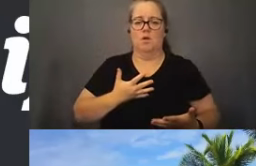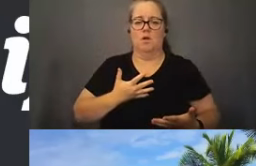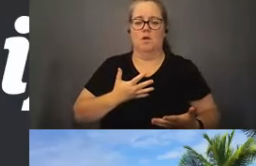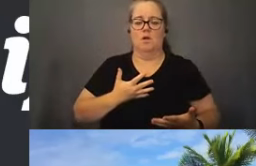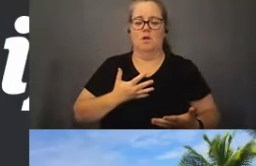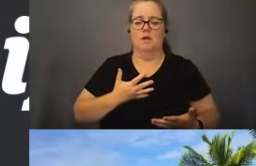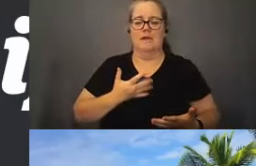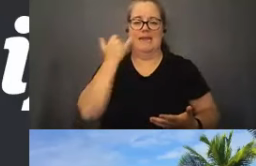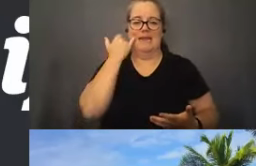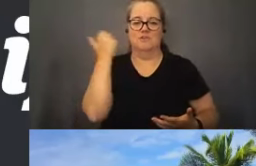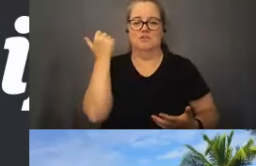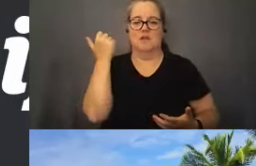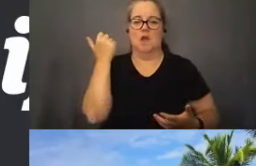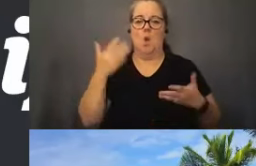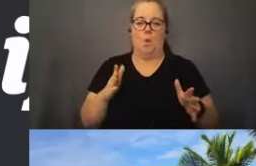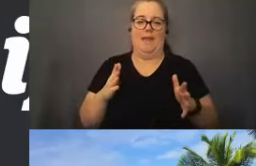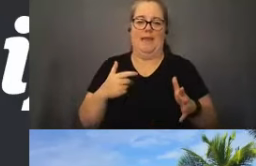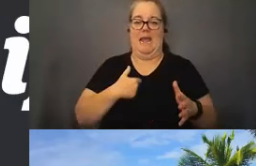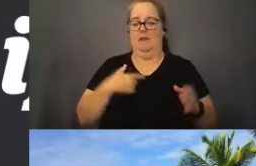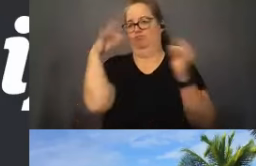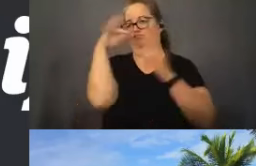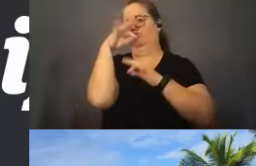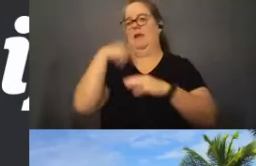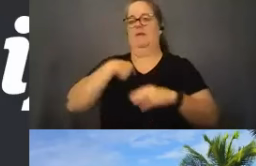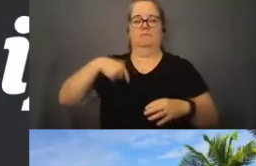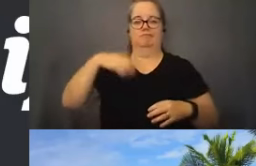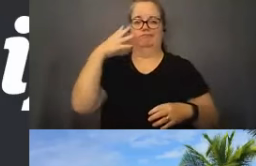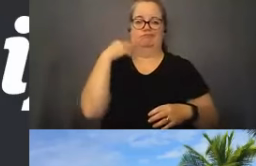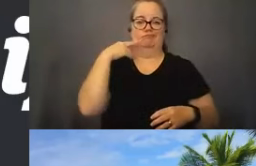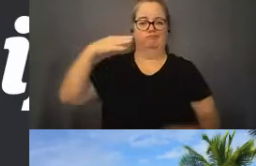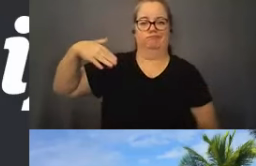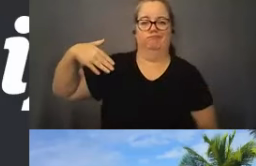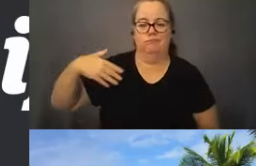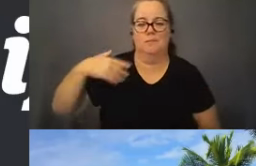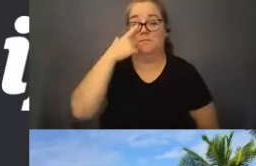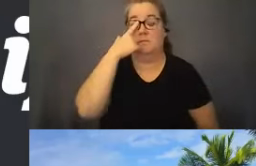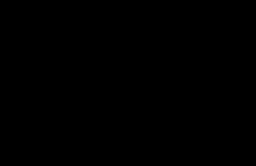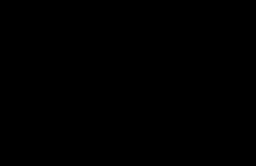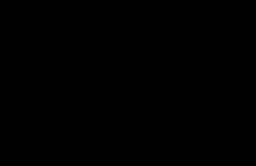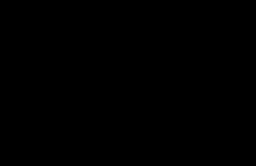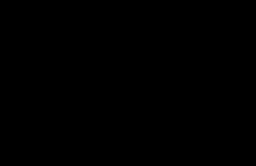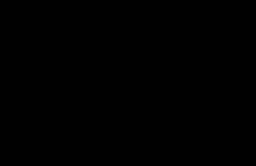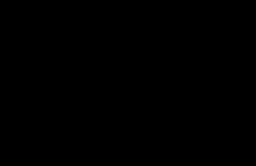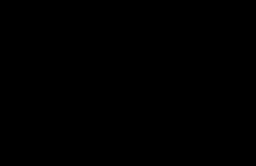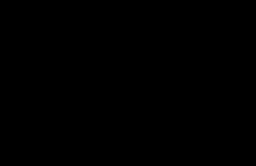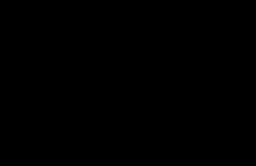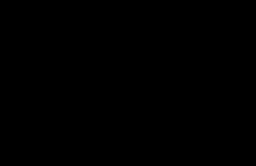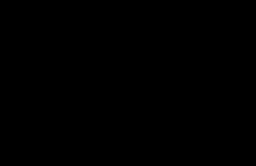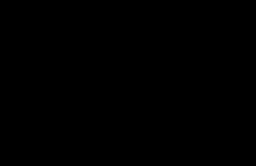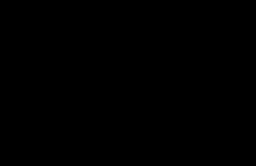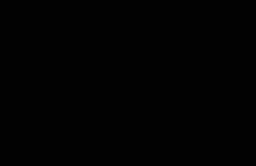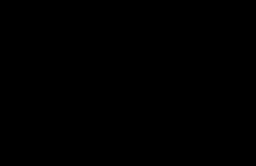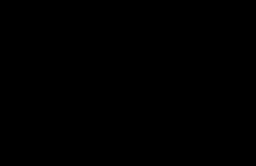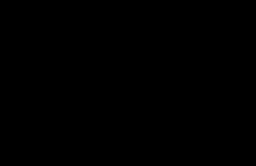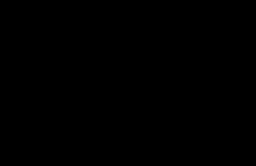if there's a way to do that, because I haven't worked on that yet. So we're going to look at the AED video that